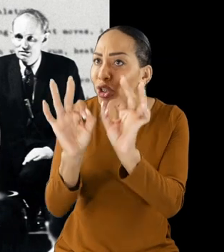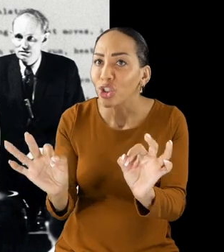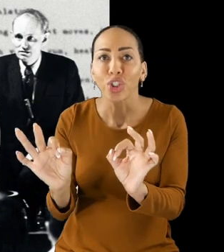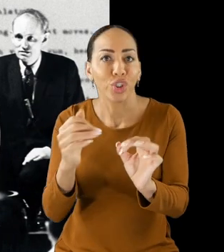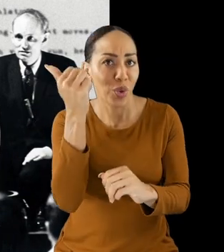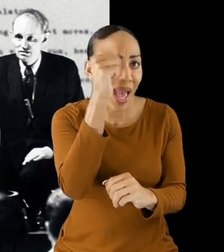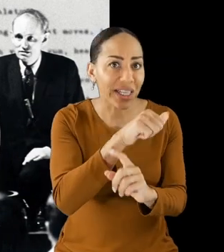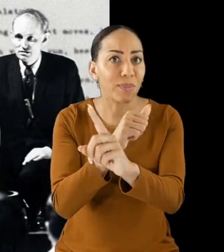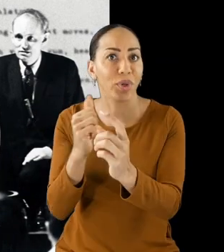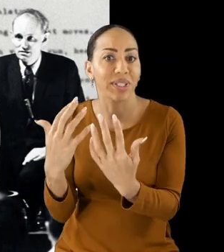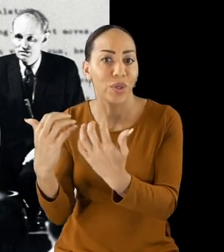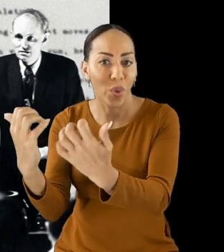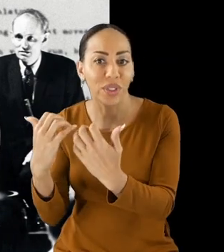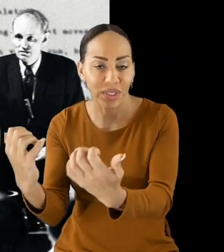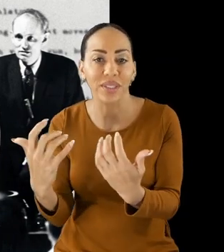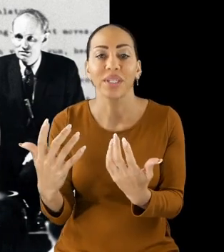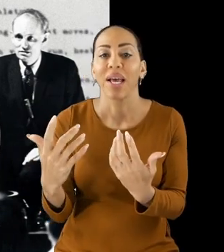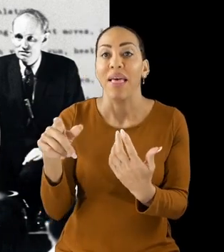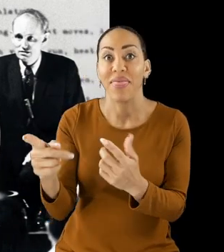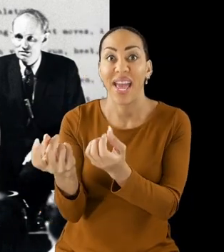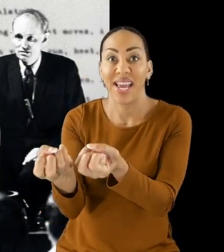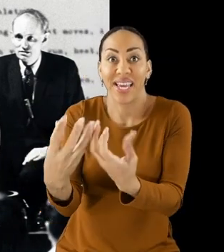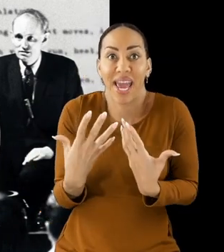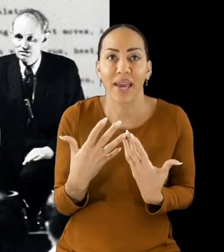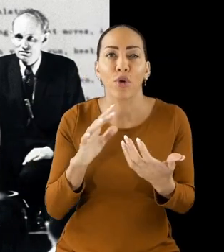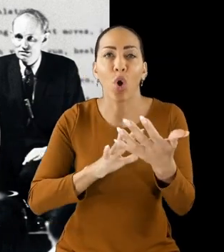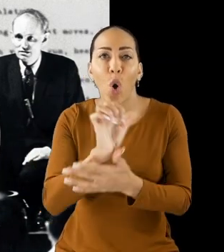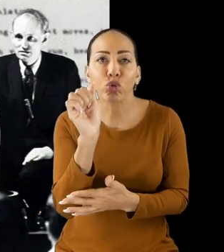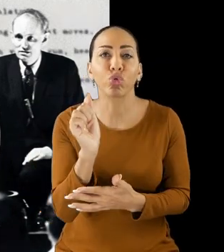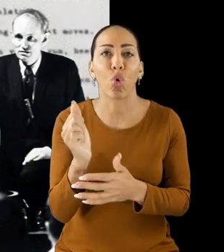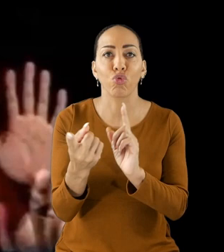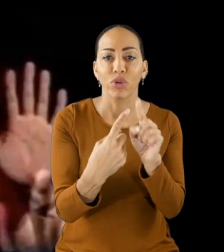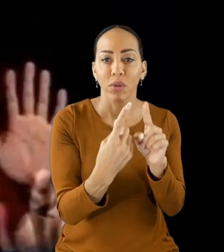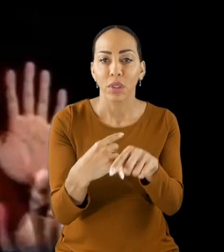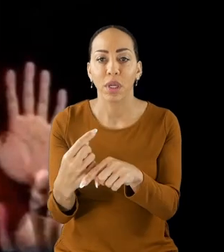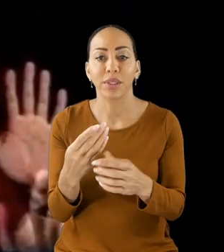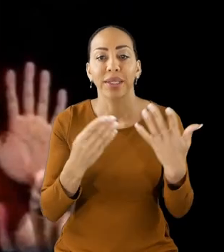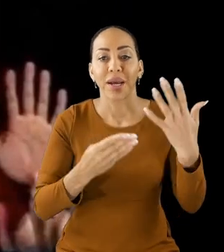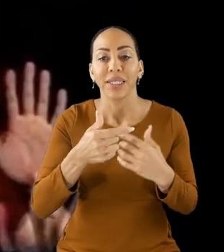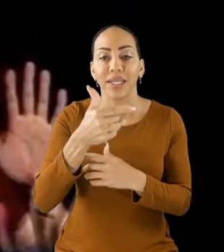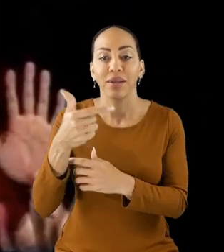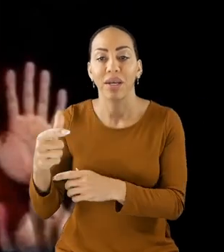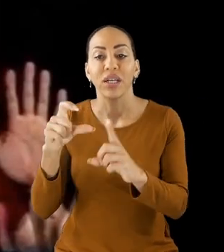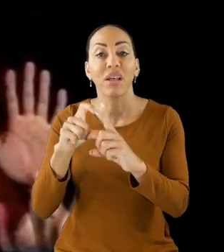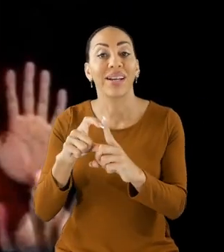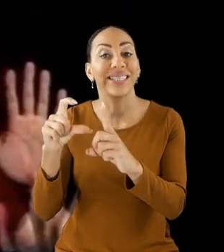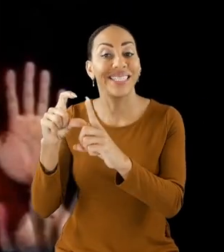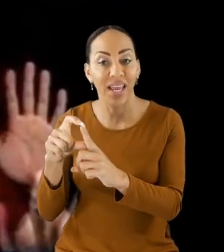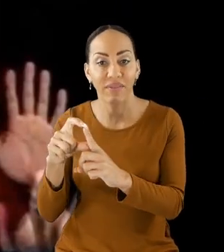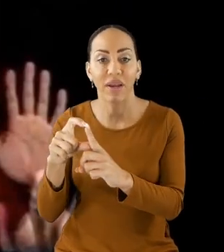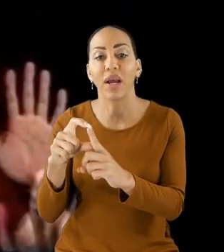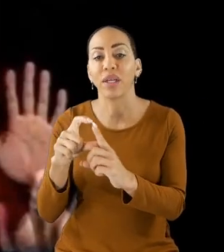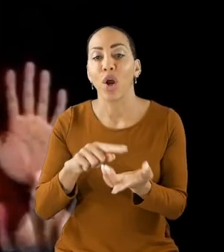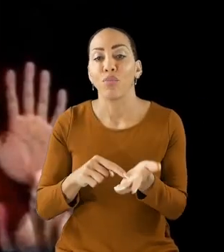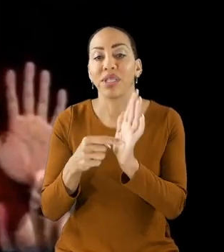these questions, and they gave their often very culturally specific responses. In 1977,